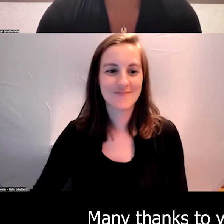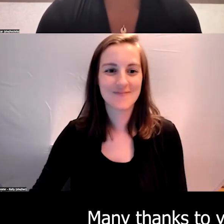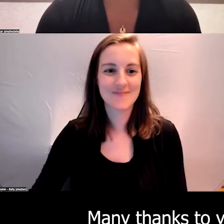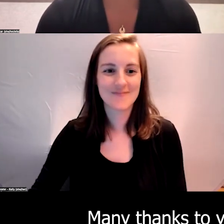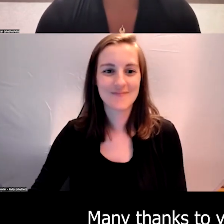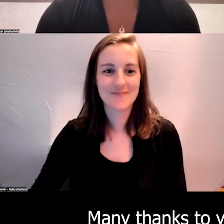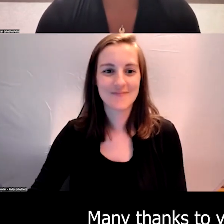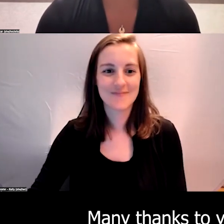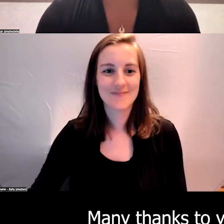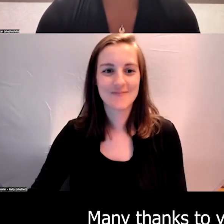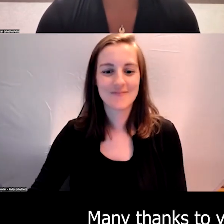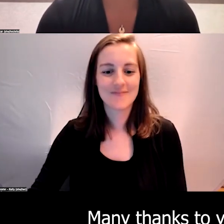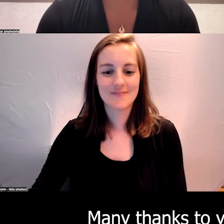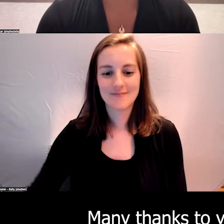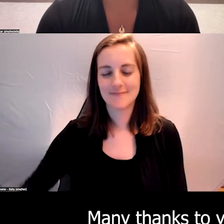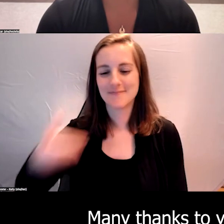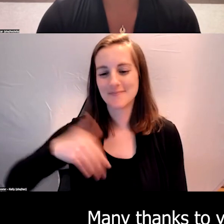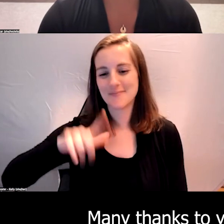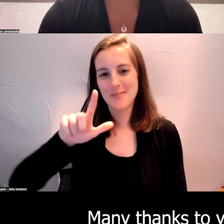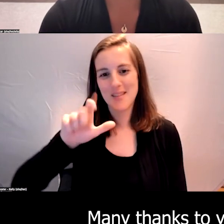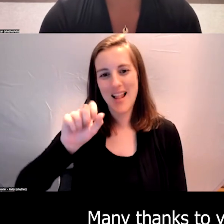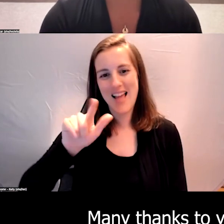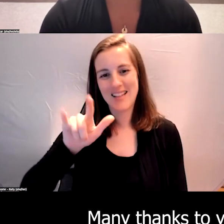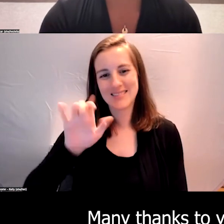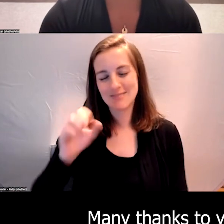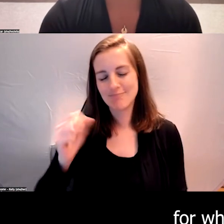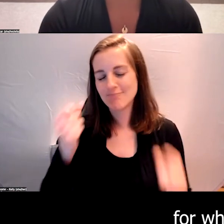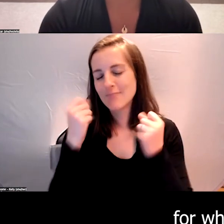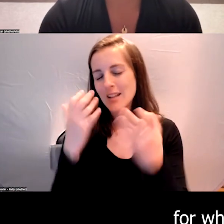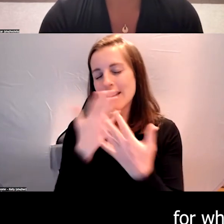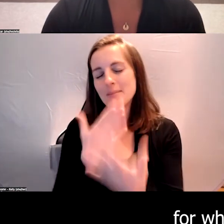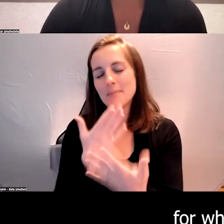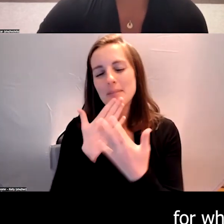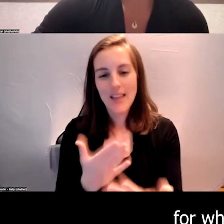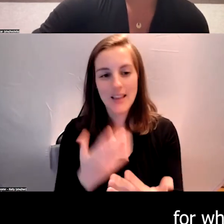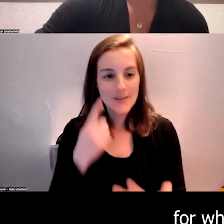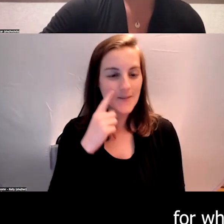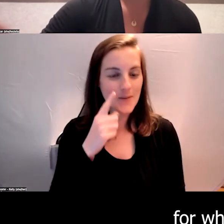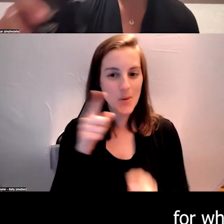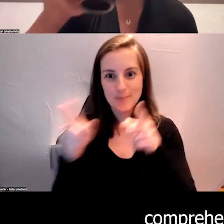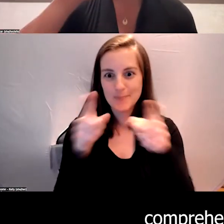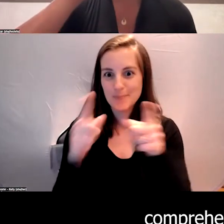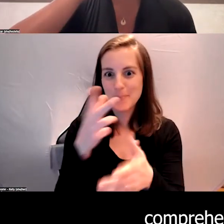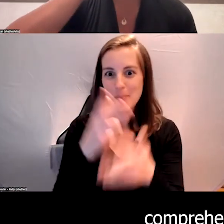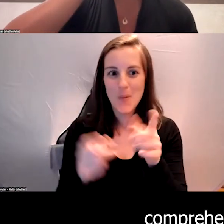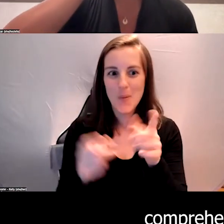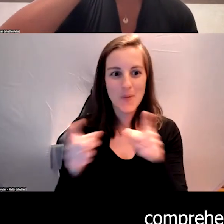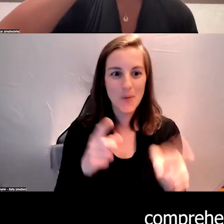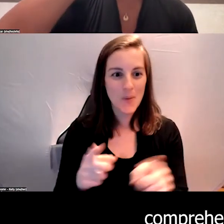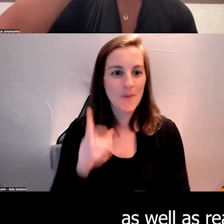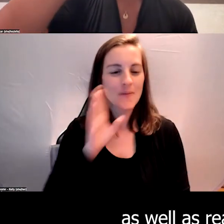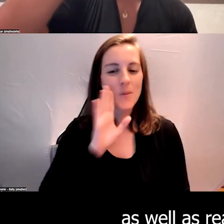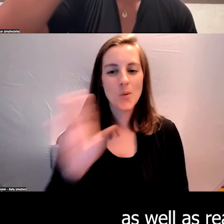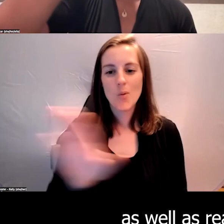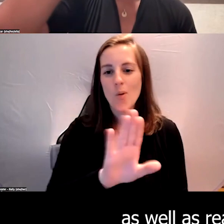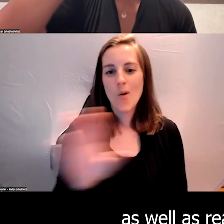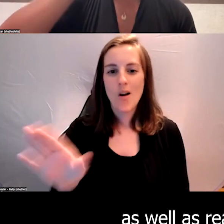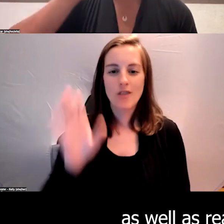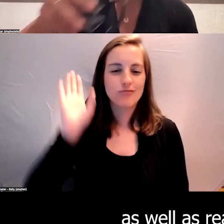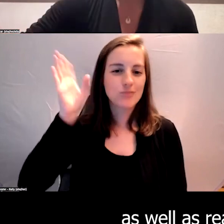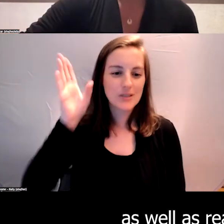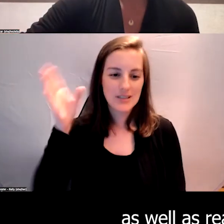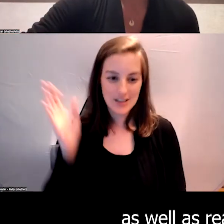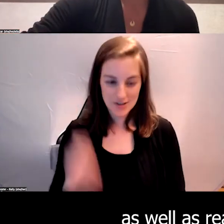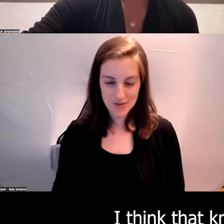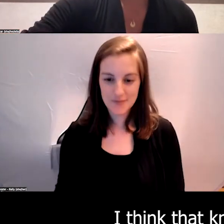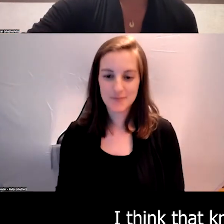This is Leslie. Many thanks to you both, Steph and Dallas, for what was a really comprehensive presentation as